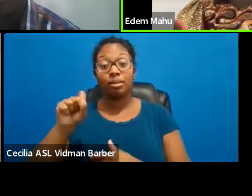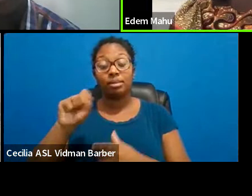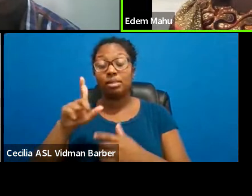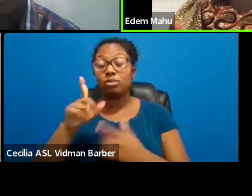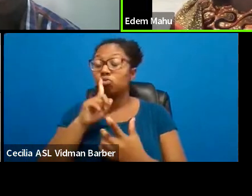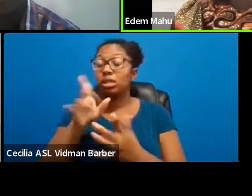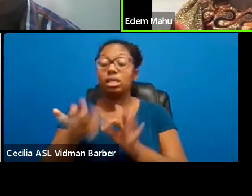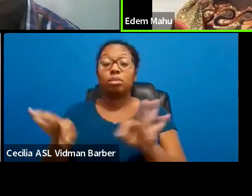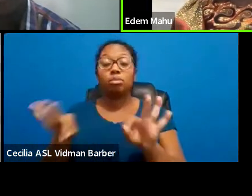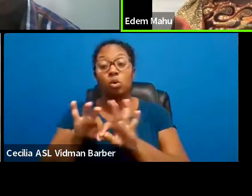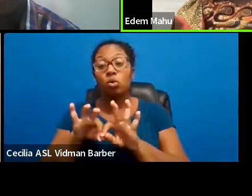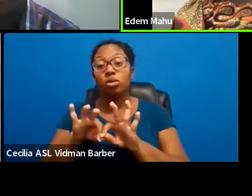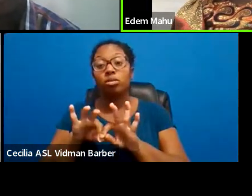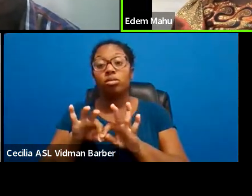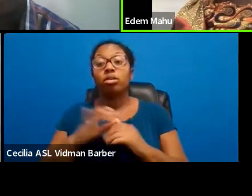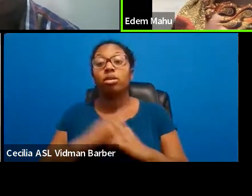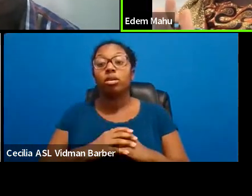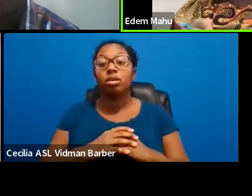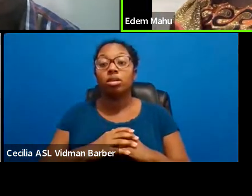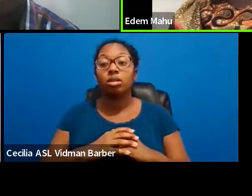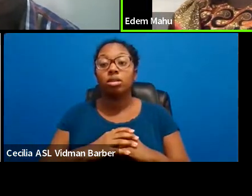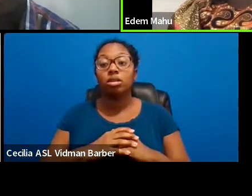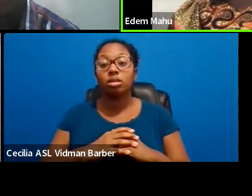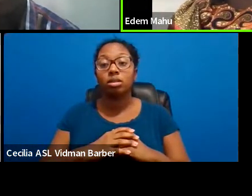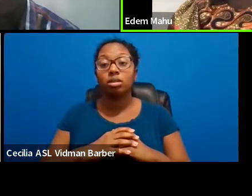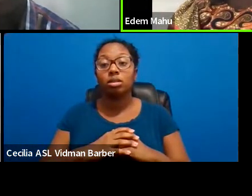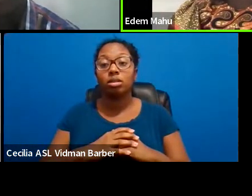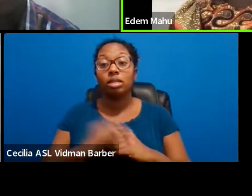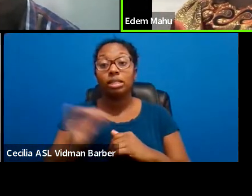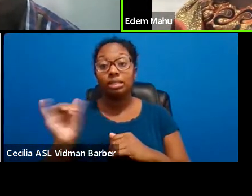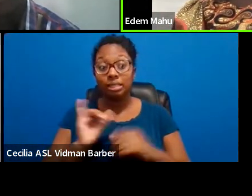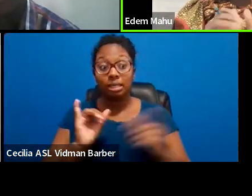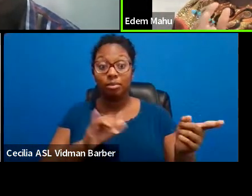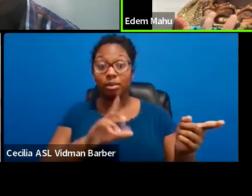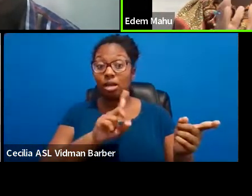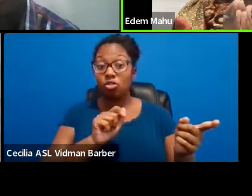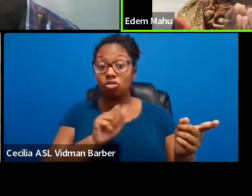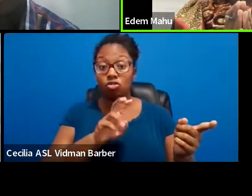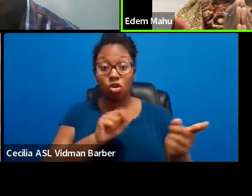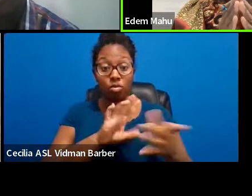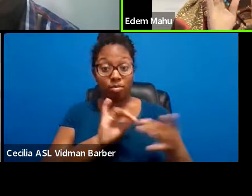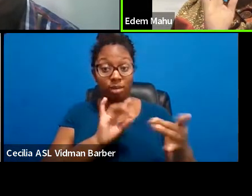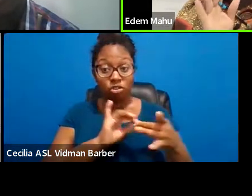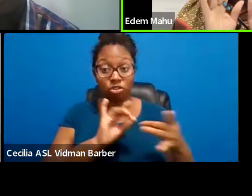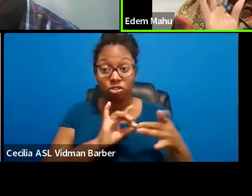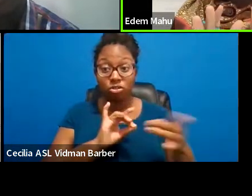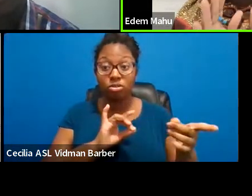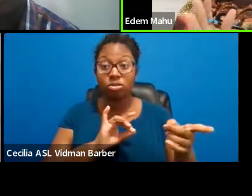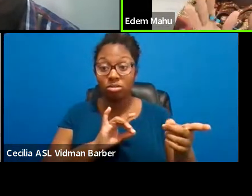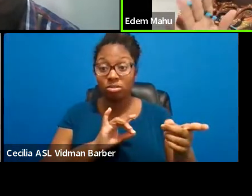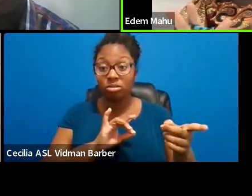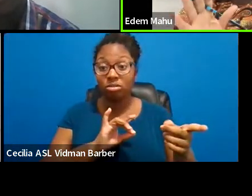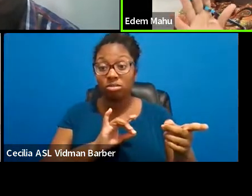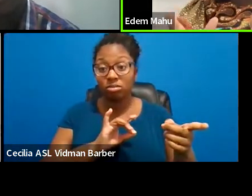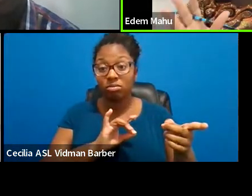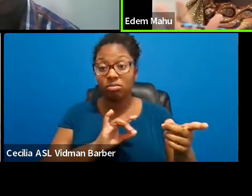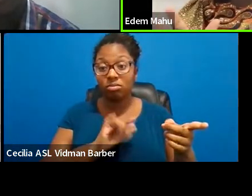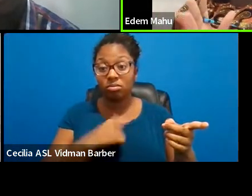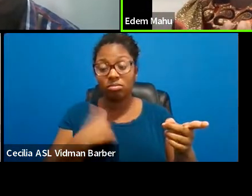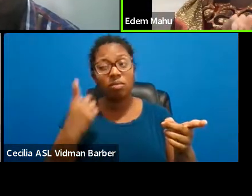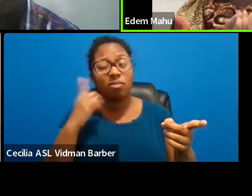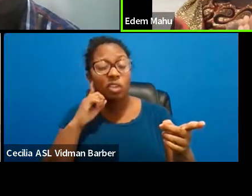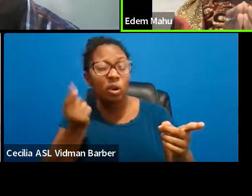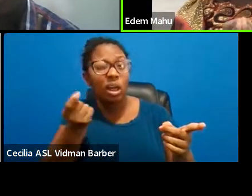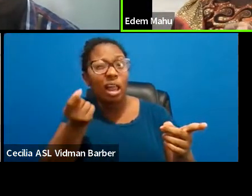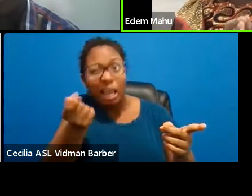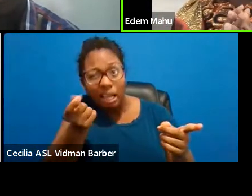marine scientists. Just like Dawn said, I have heard something about the network,